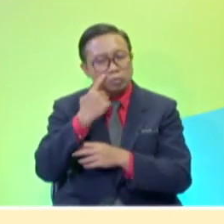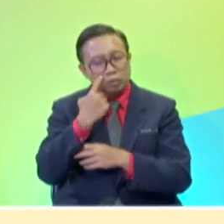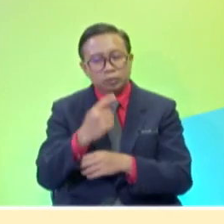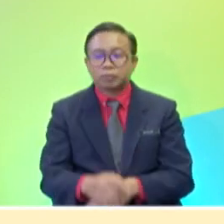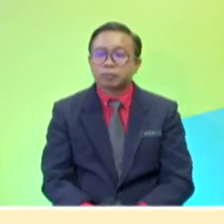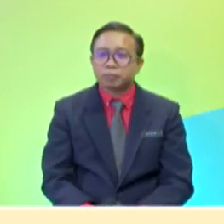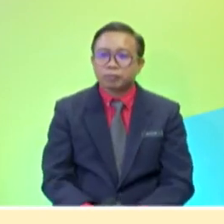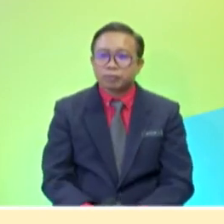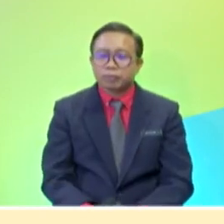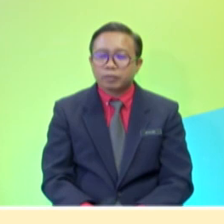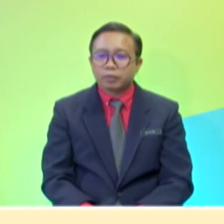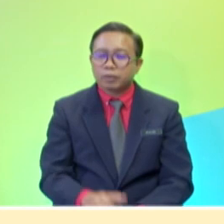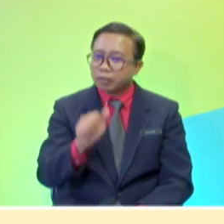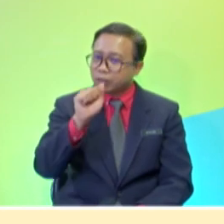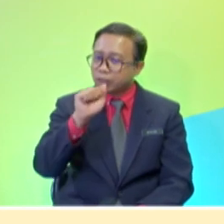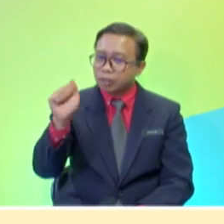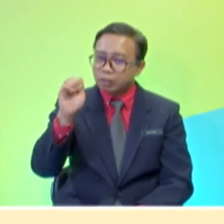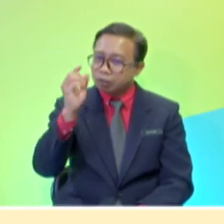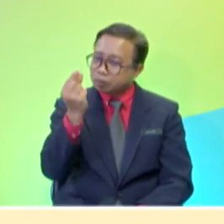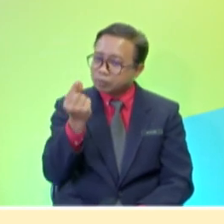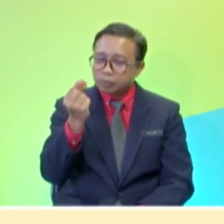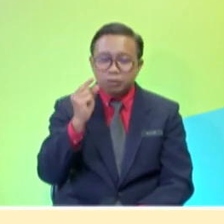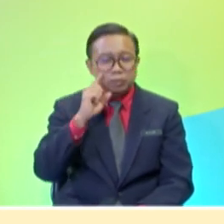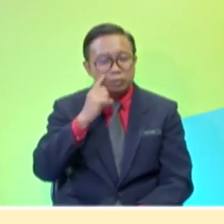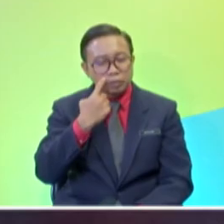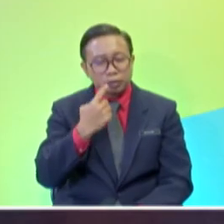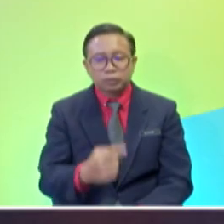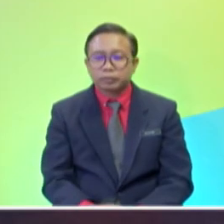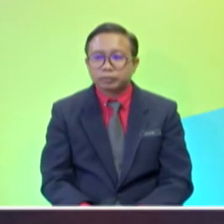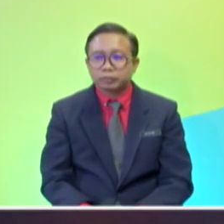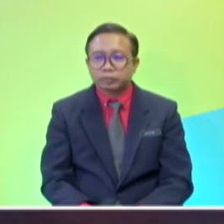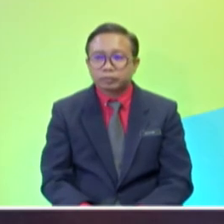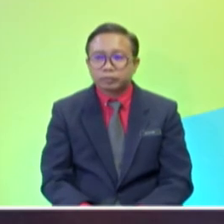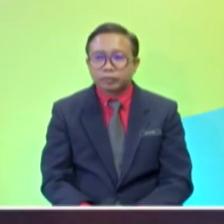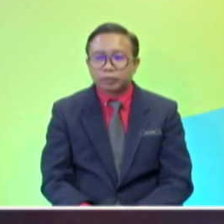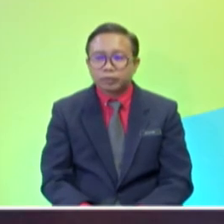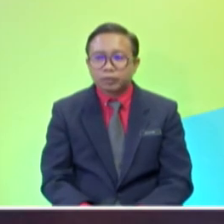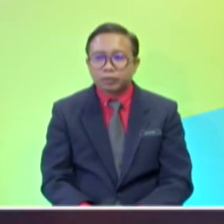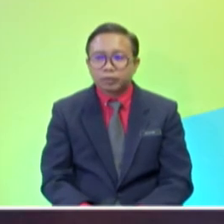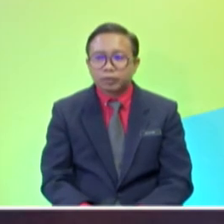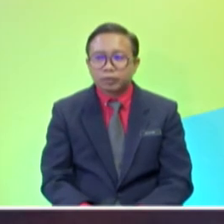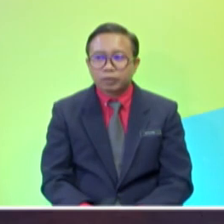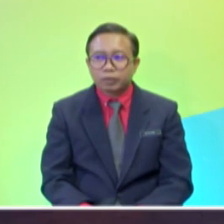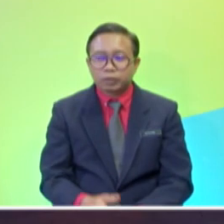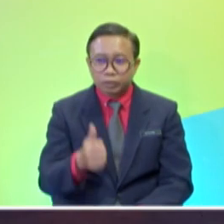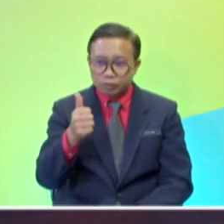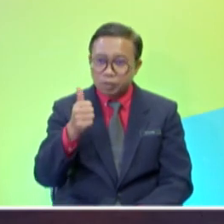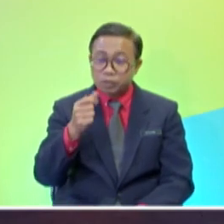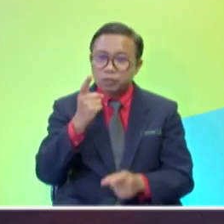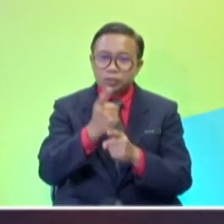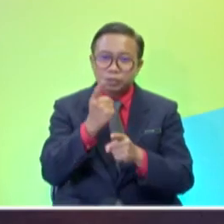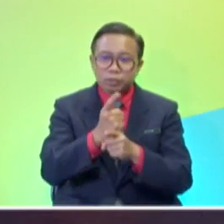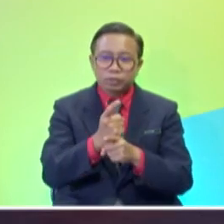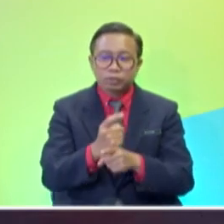The museum was a bit boring. What do you think, Shafiqah? Do you think she got it right? I think she got it spot on. Yes, she